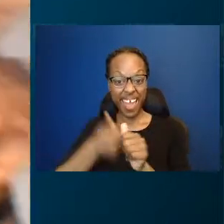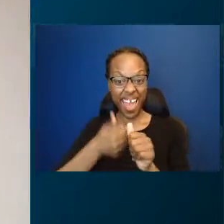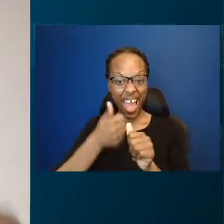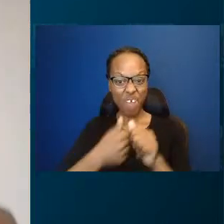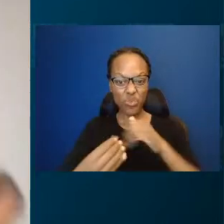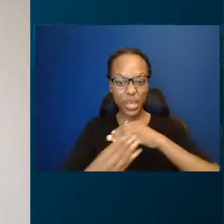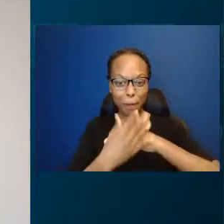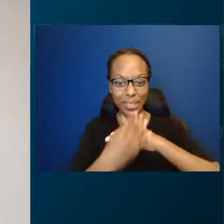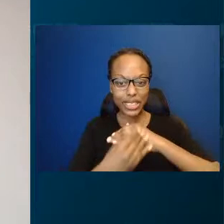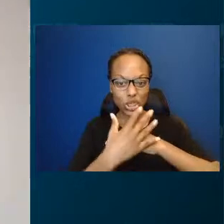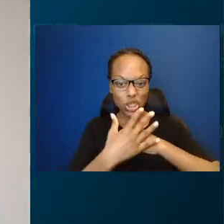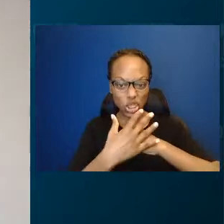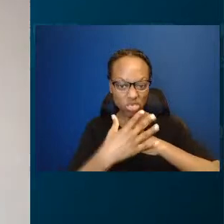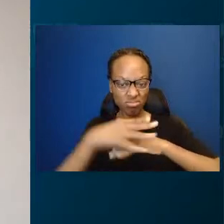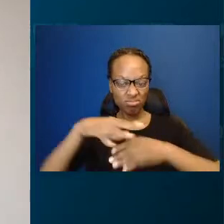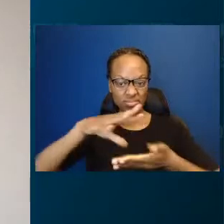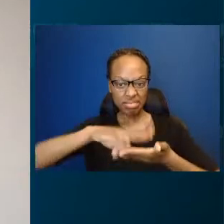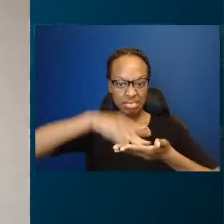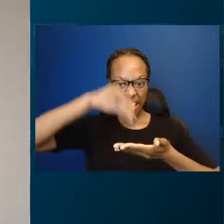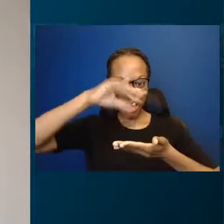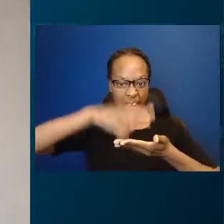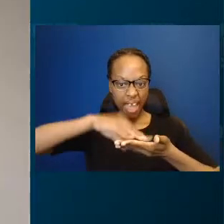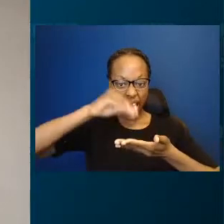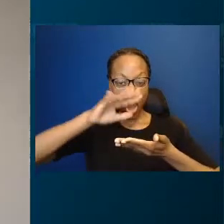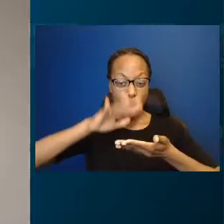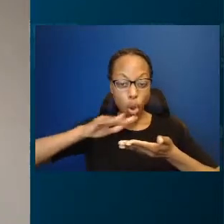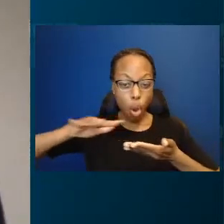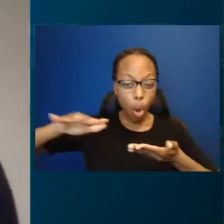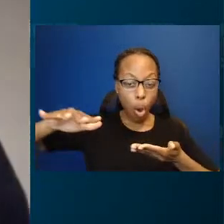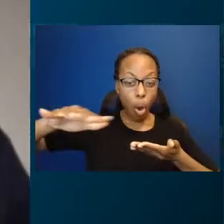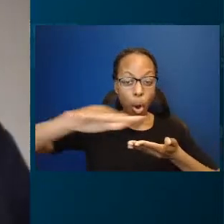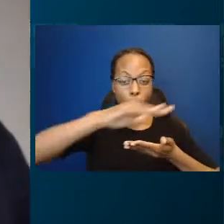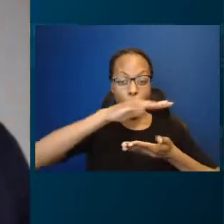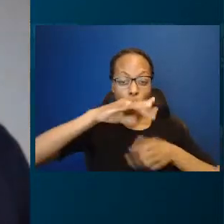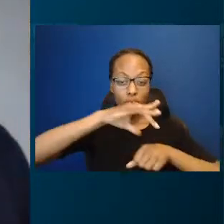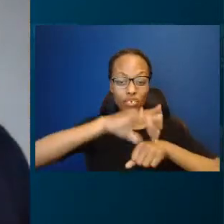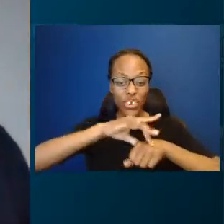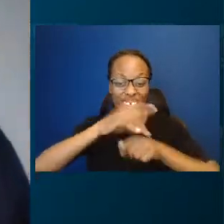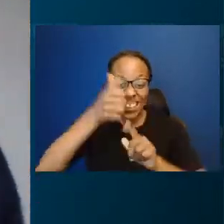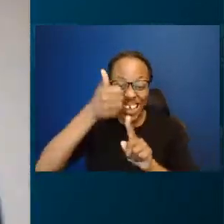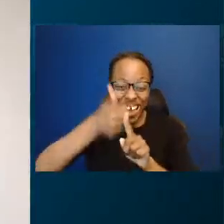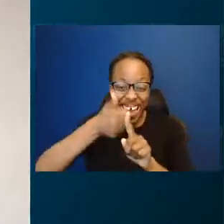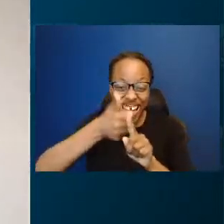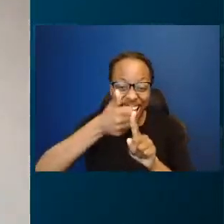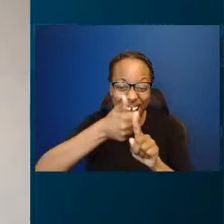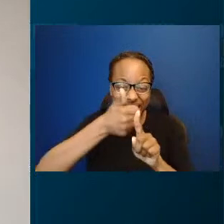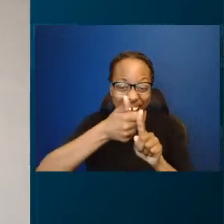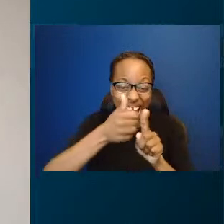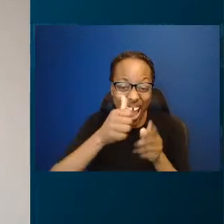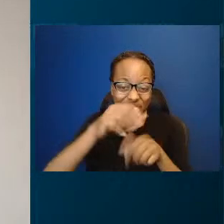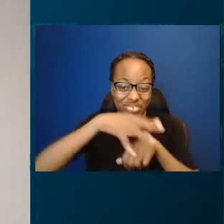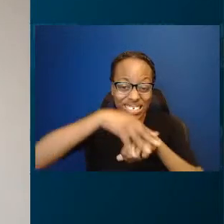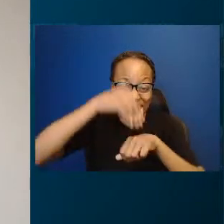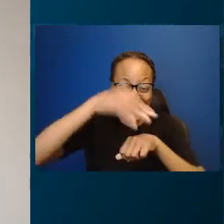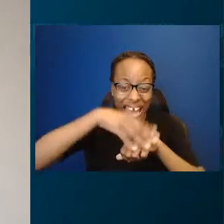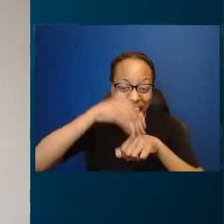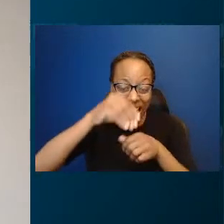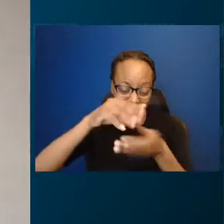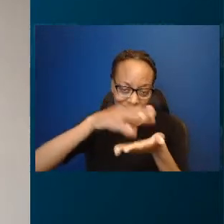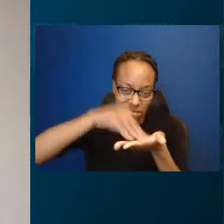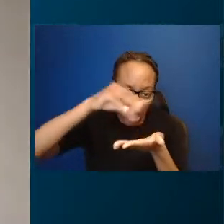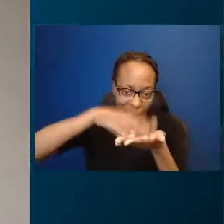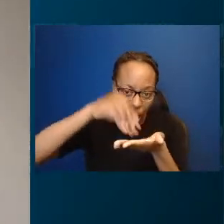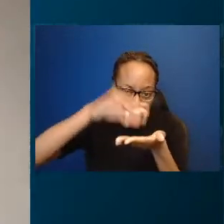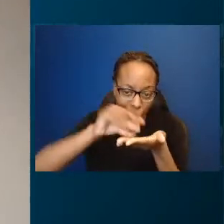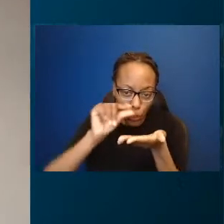beach on the planet Earth, every little small grain of sand, and added all those up, you'd still